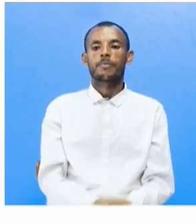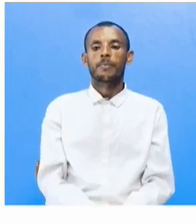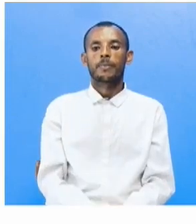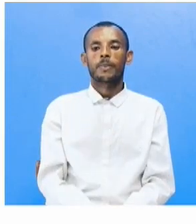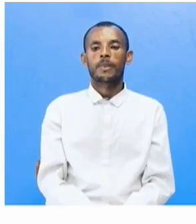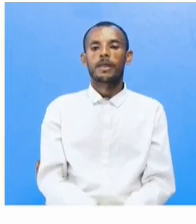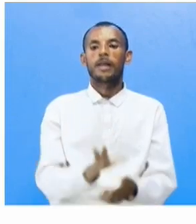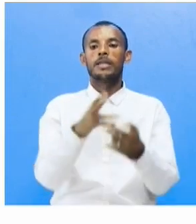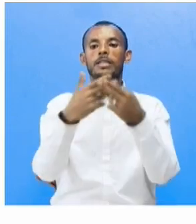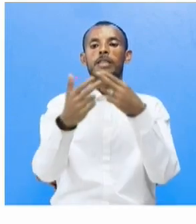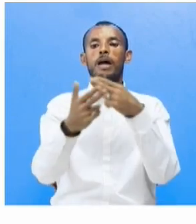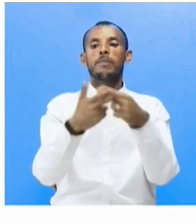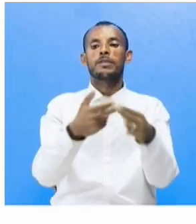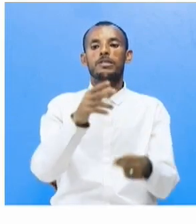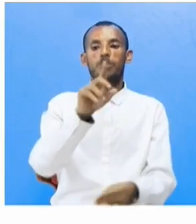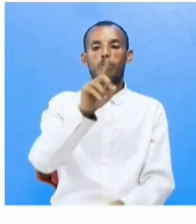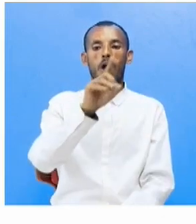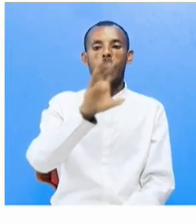times